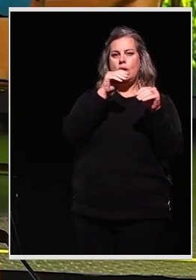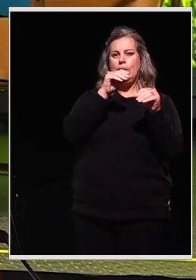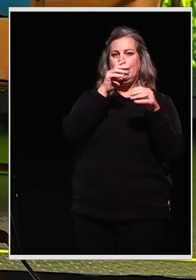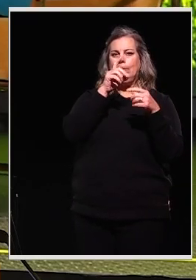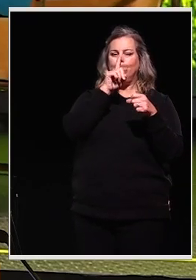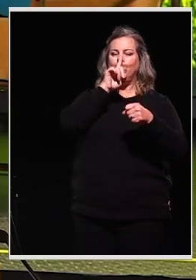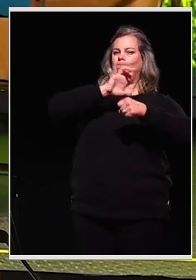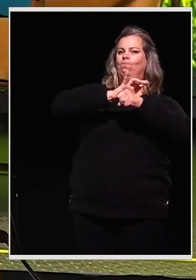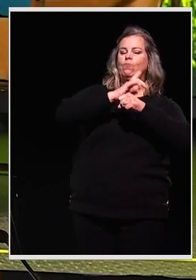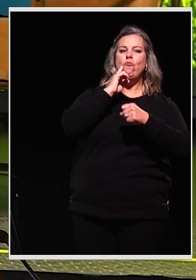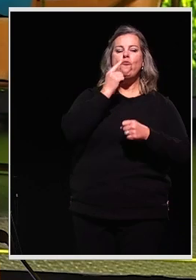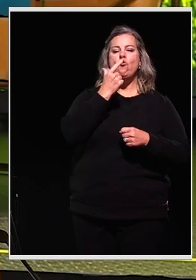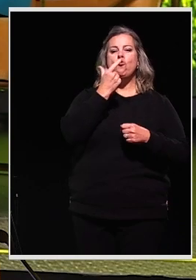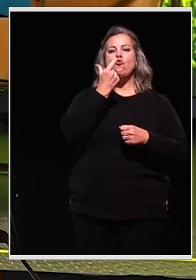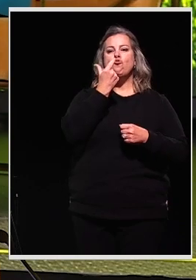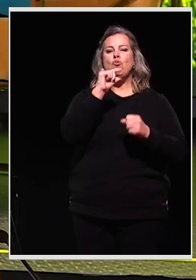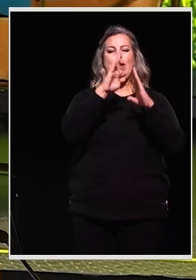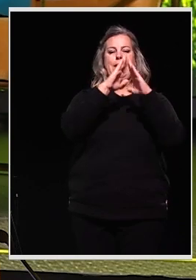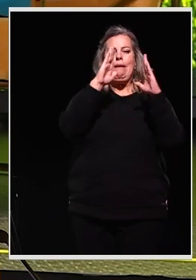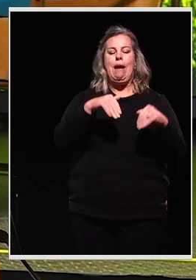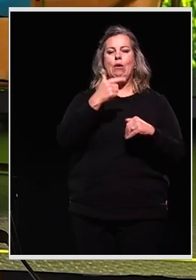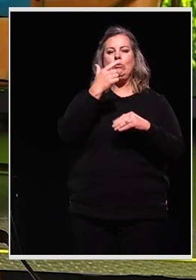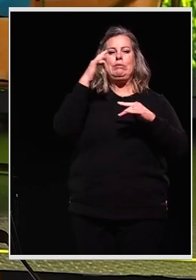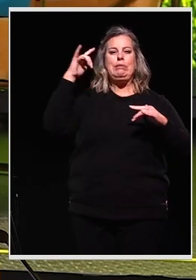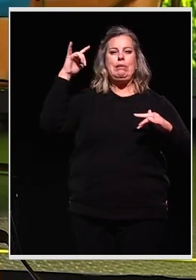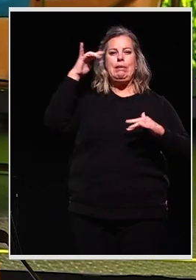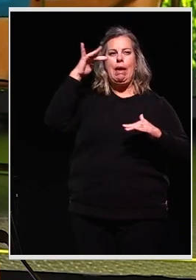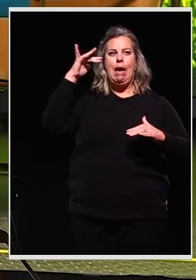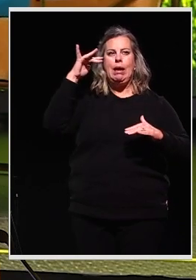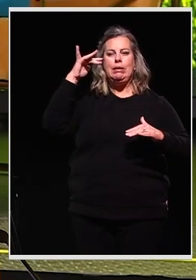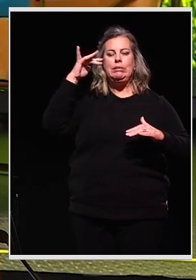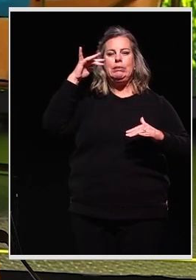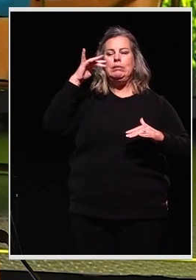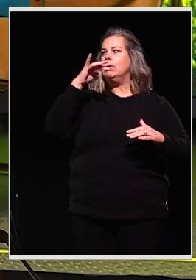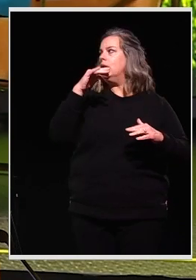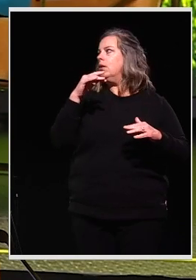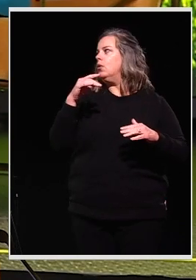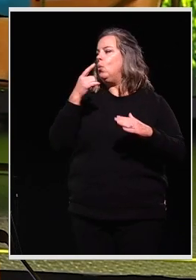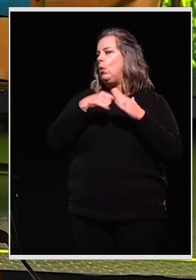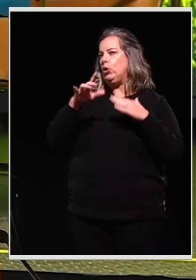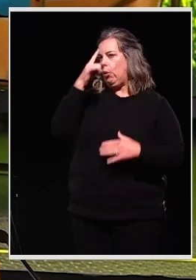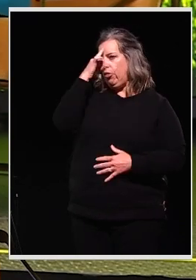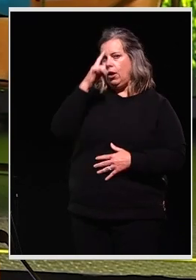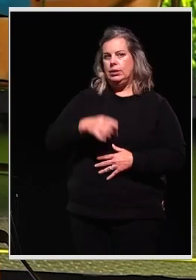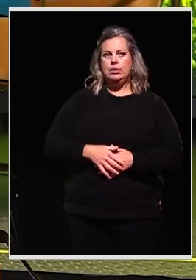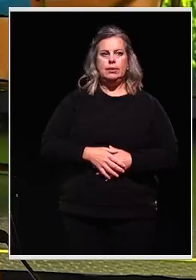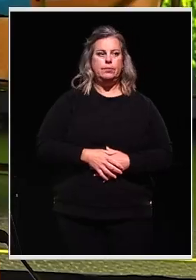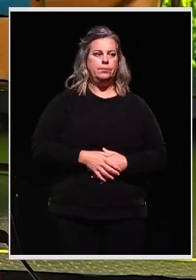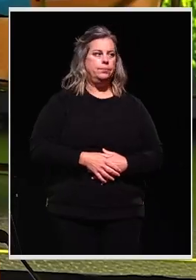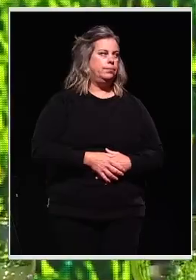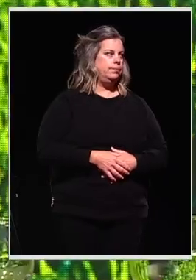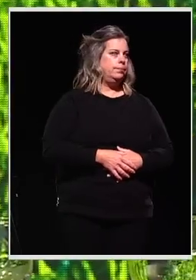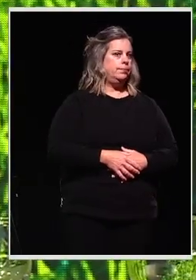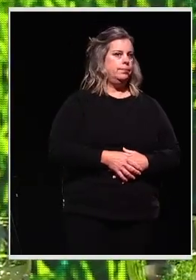of greenhouse gas emissions and enable dairy farmers to receive compensation? So Dean, what are your thoughts? Well, so I actually